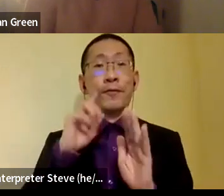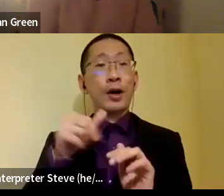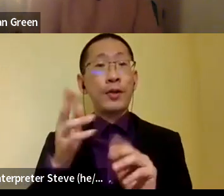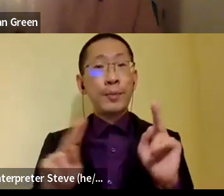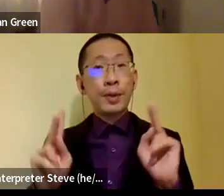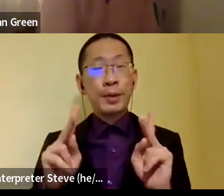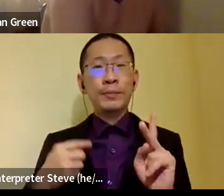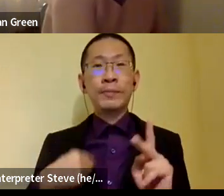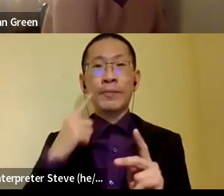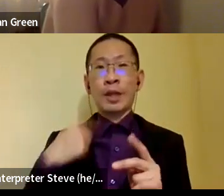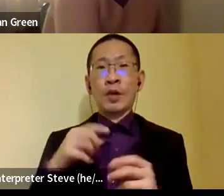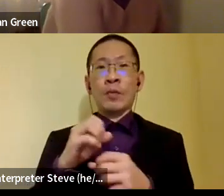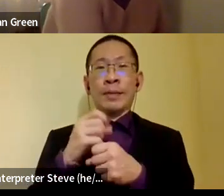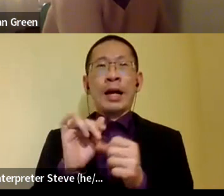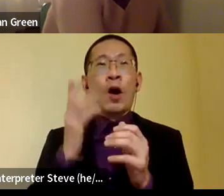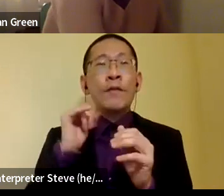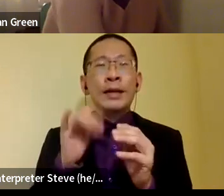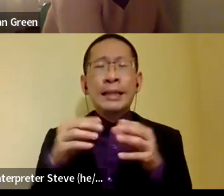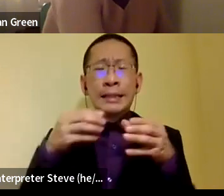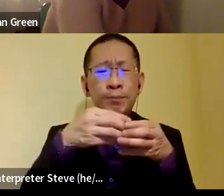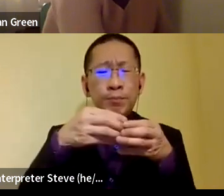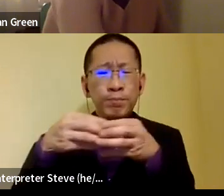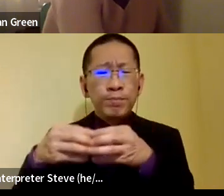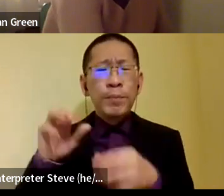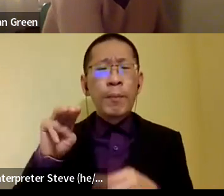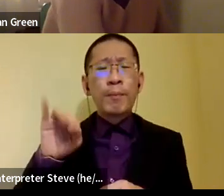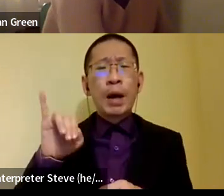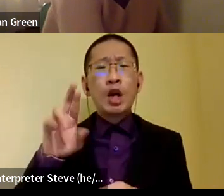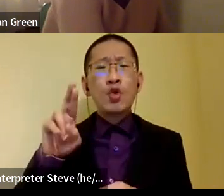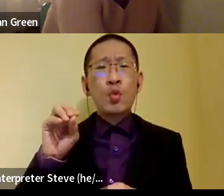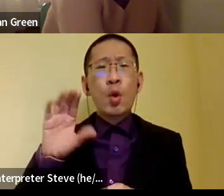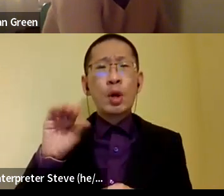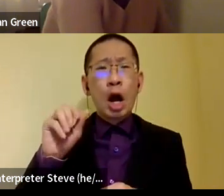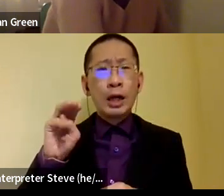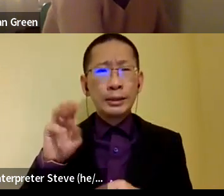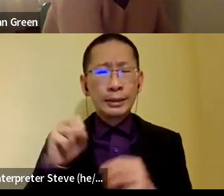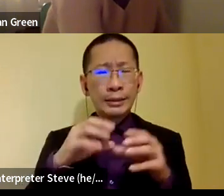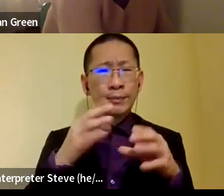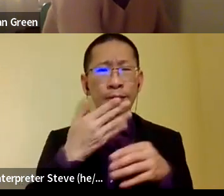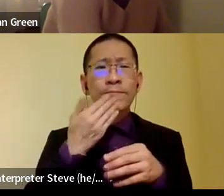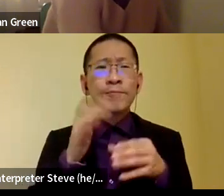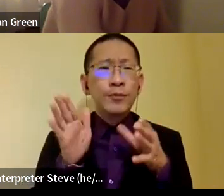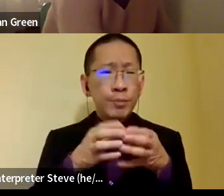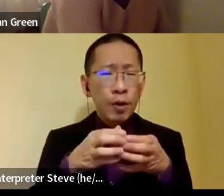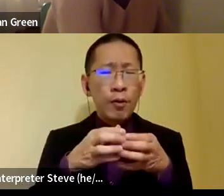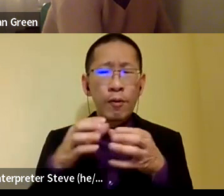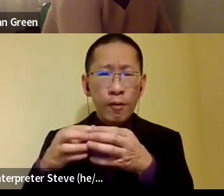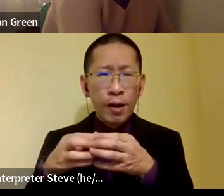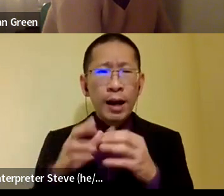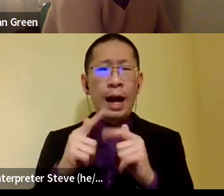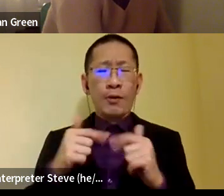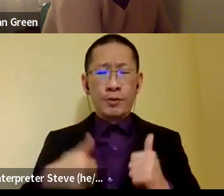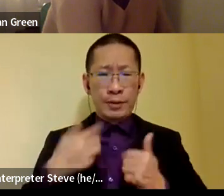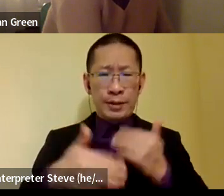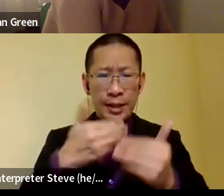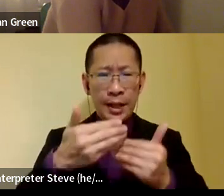creating these hopefully microcosms of different ways of being within the polis that then we can expand out